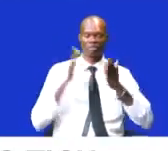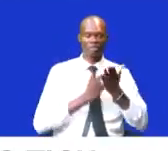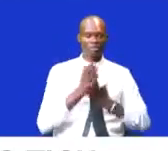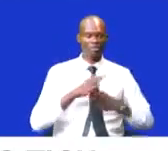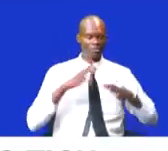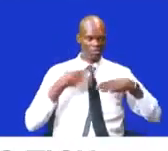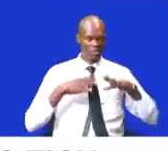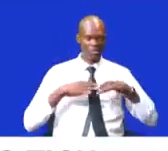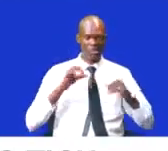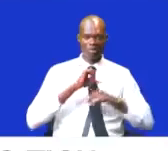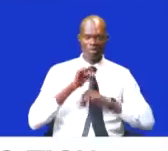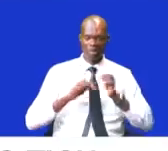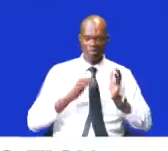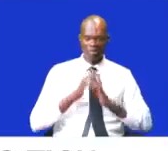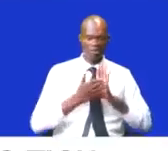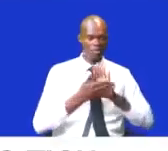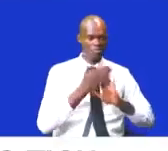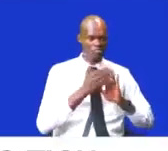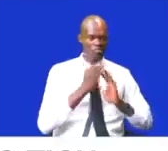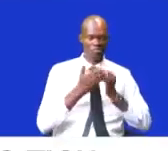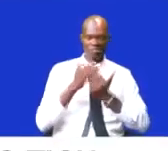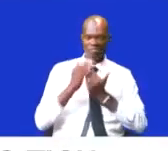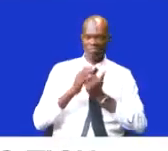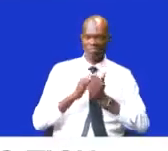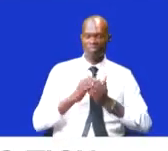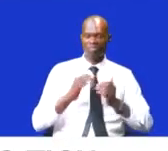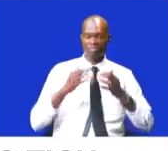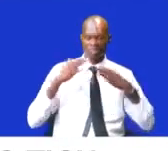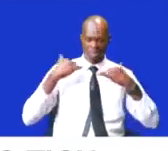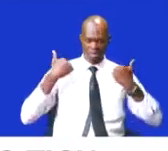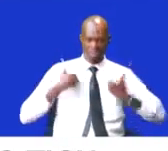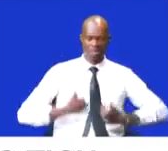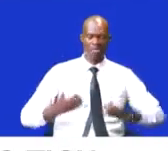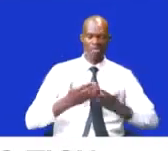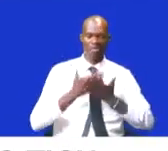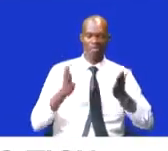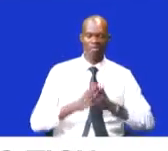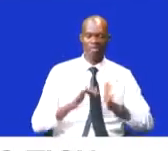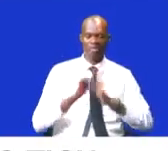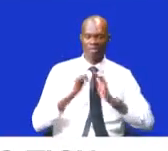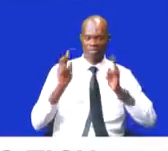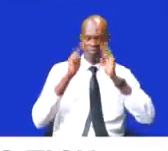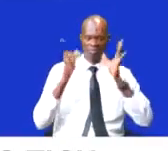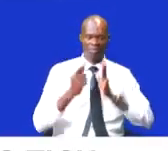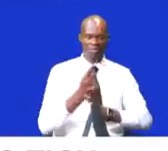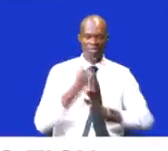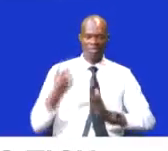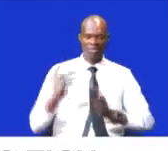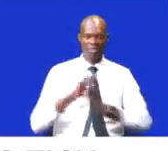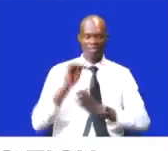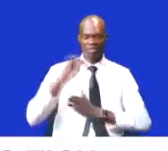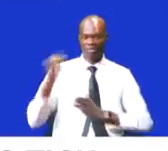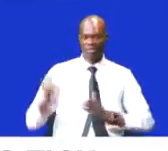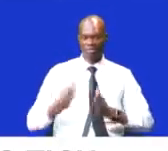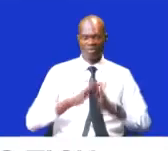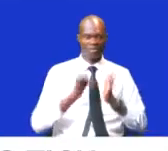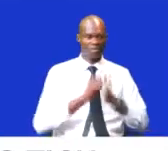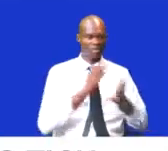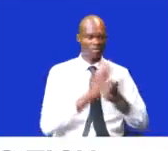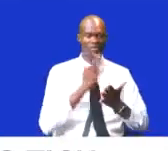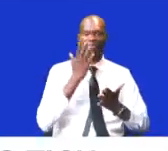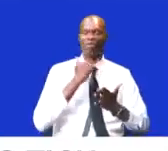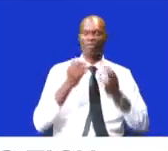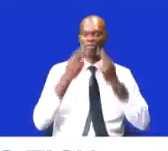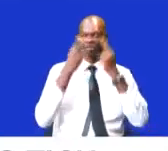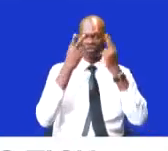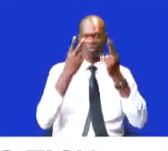in terms of nurturing the human resource. And I think that's very key to each county that wants to see